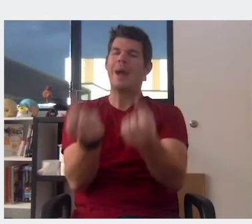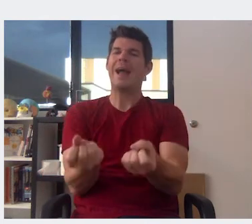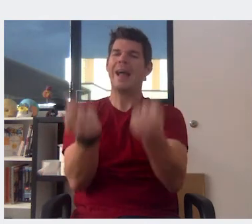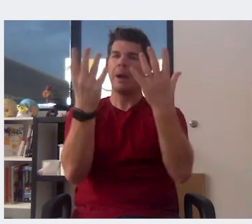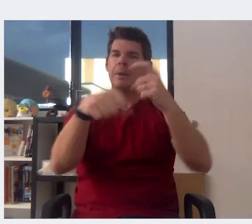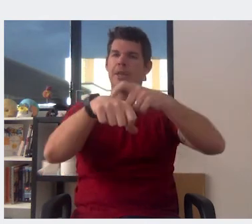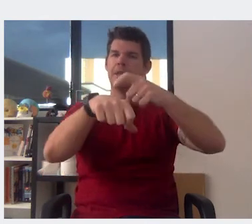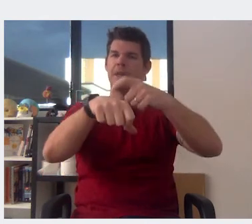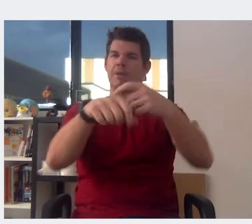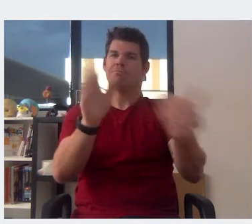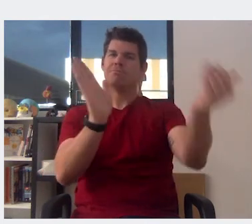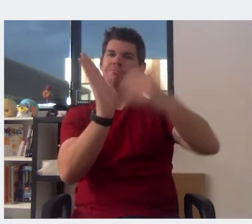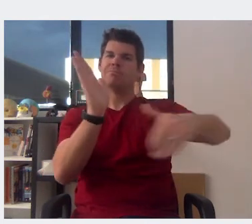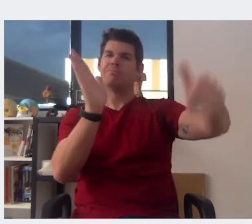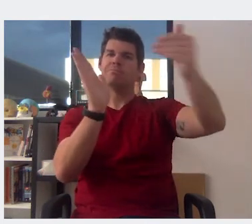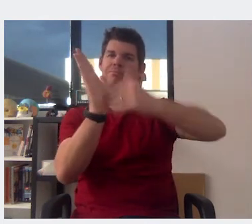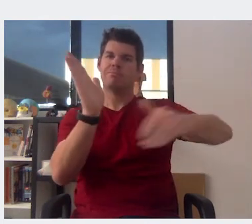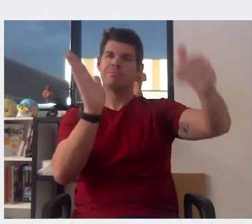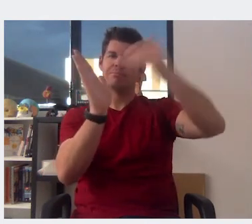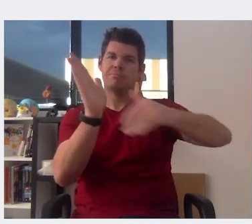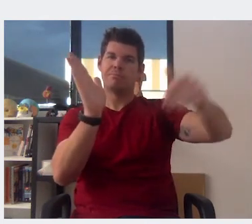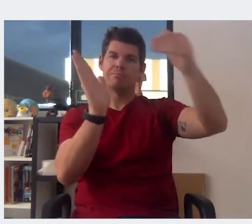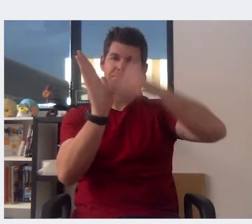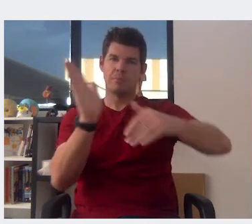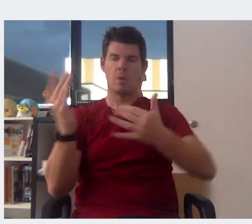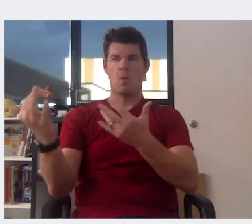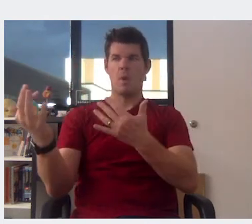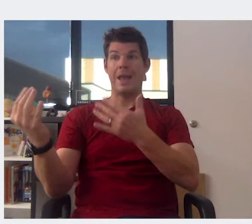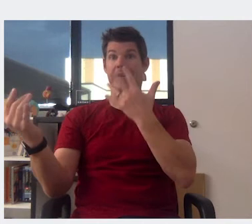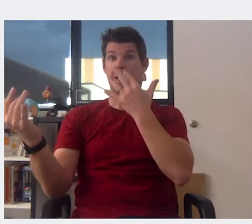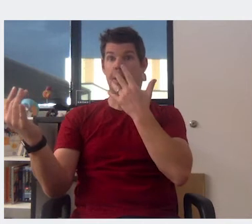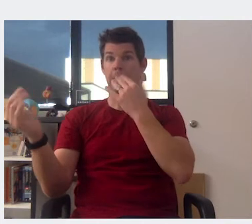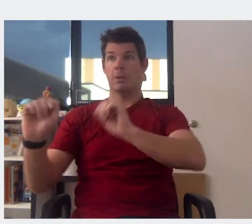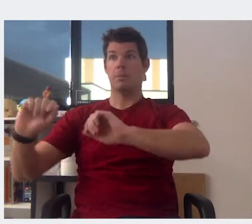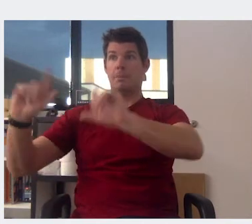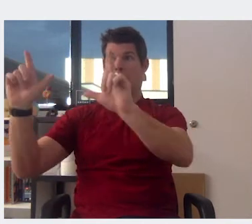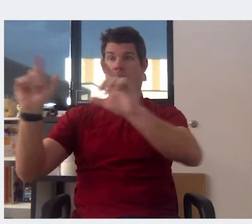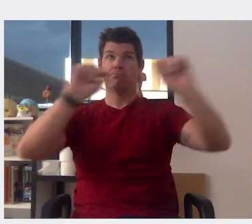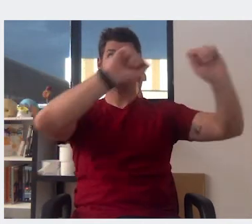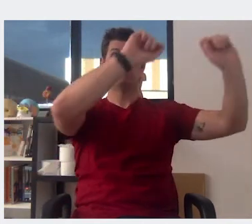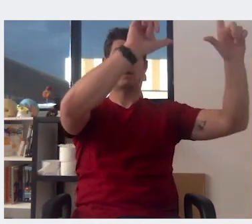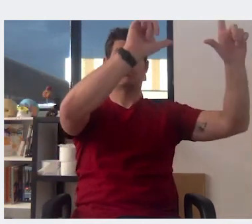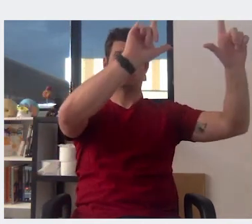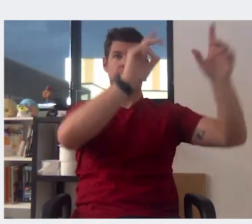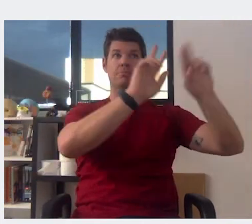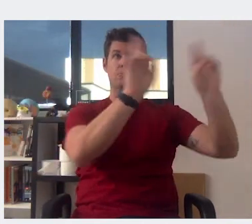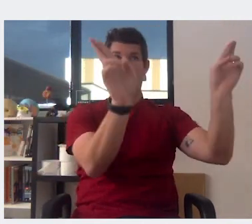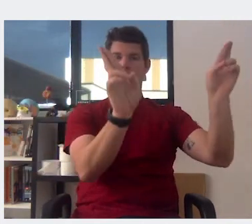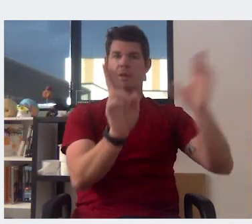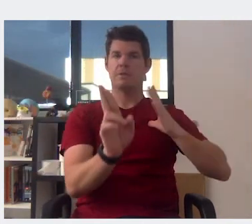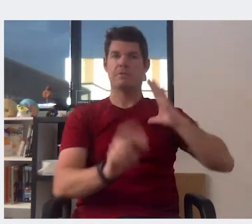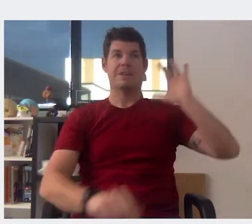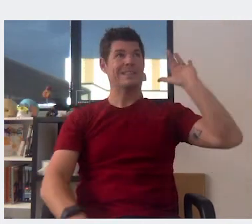get colorful. It means the program is ready to run. If I press A, heart, smiley face, 2 times.